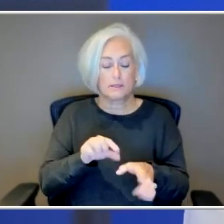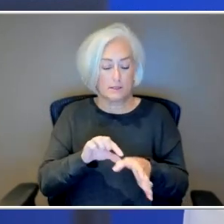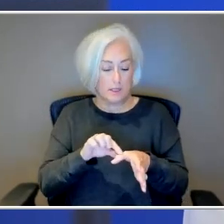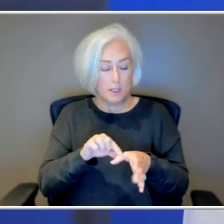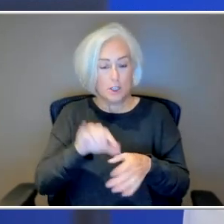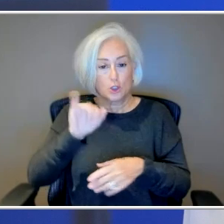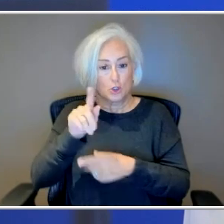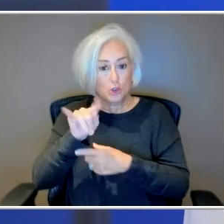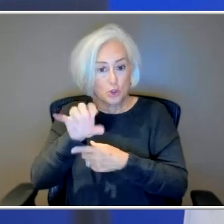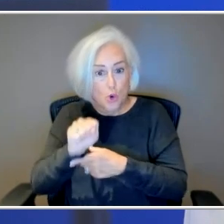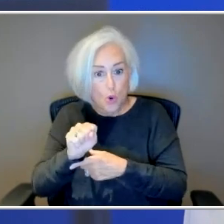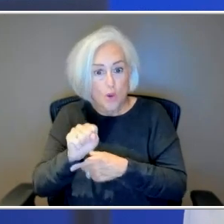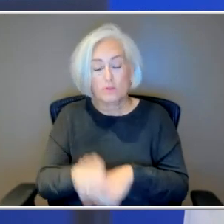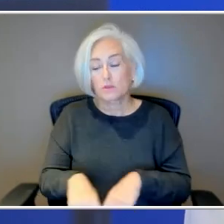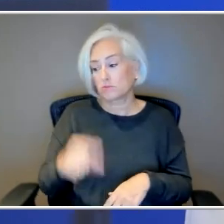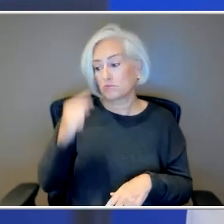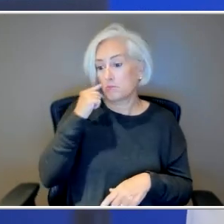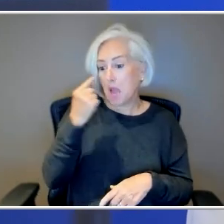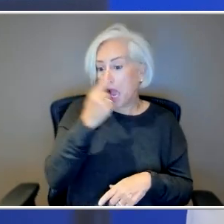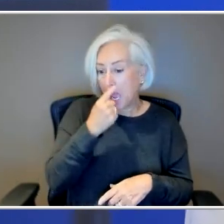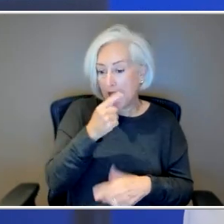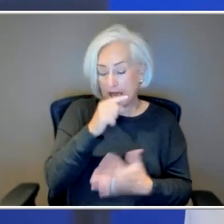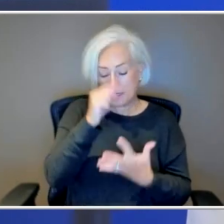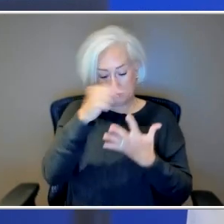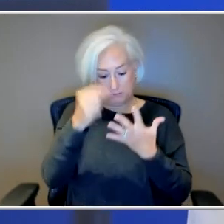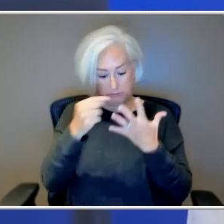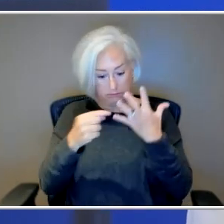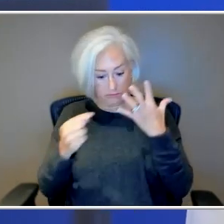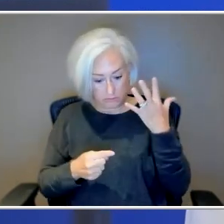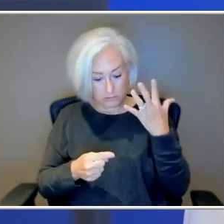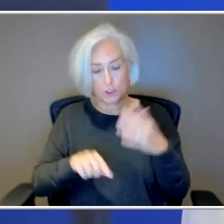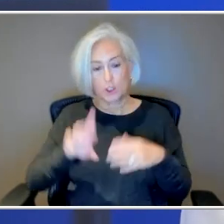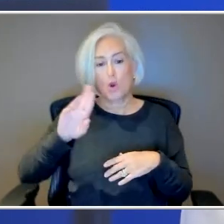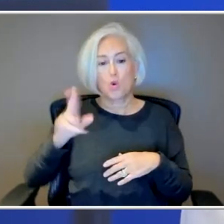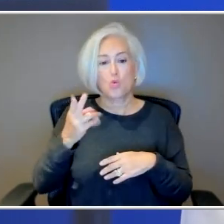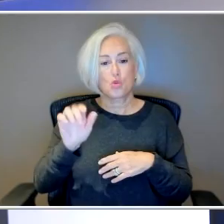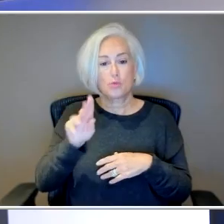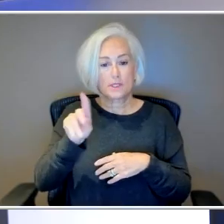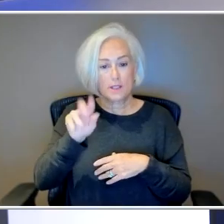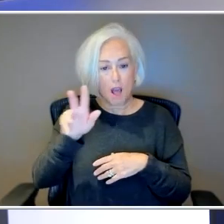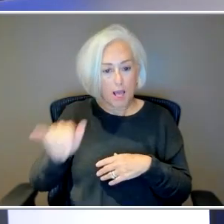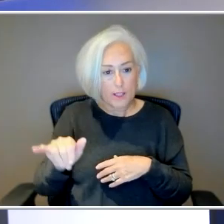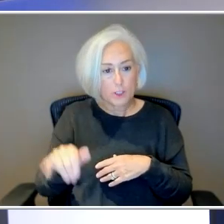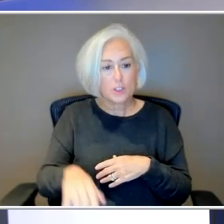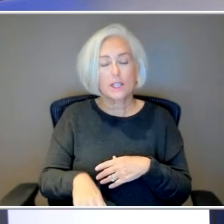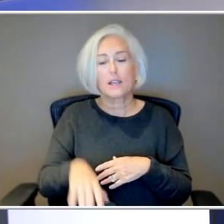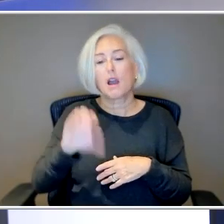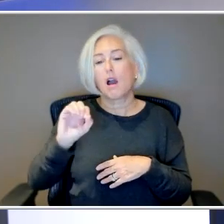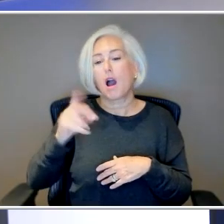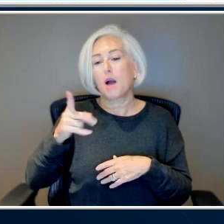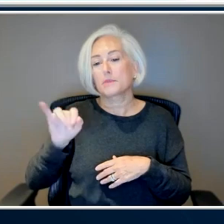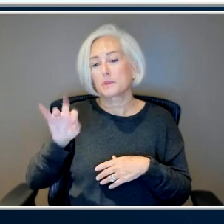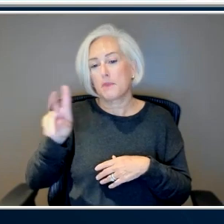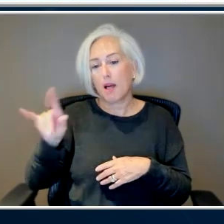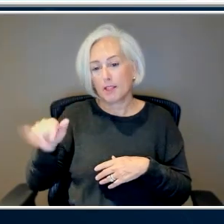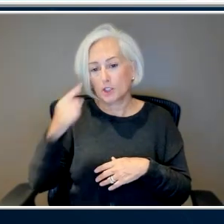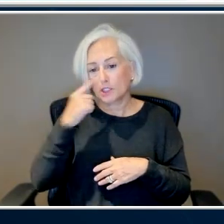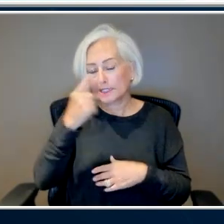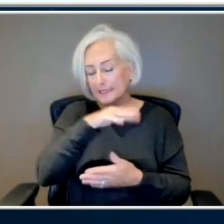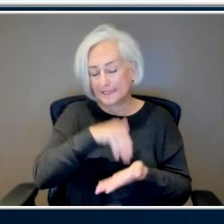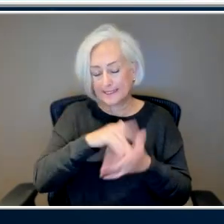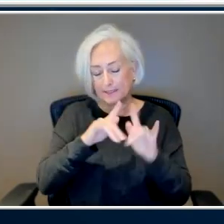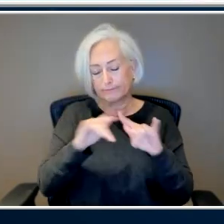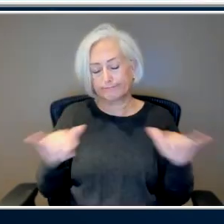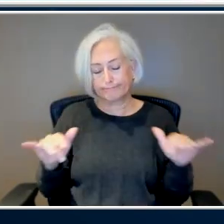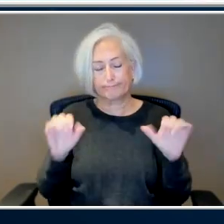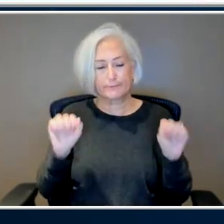might need help from our colleagues in dermatology, rheumatology, and also ophthalmology. Janet, we had mentioned at the top of the show that you have an